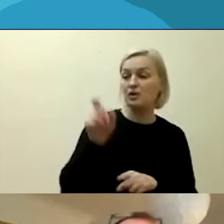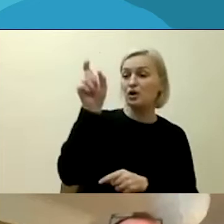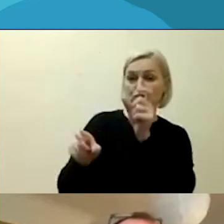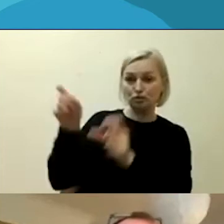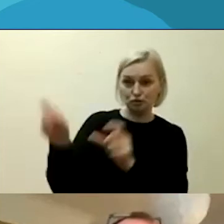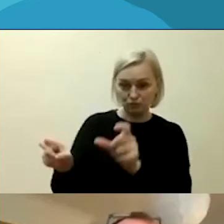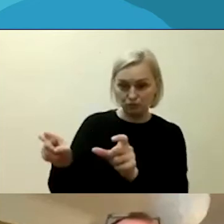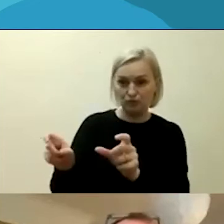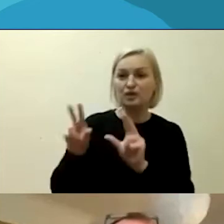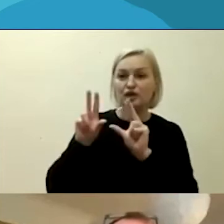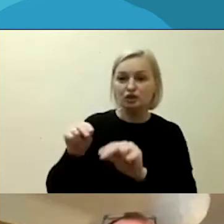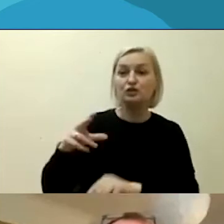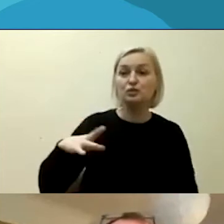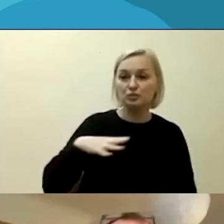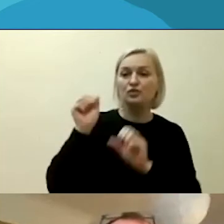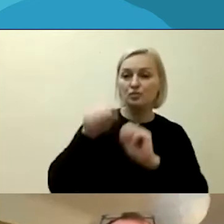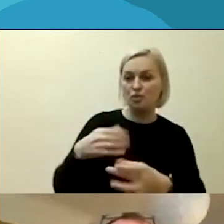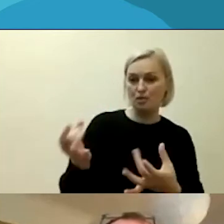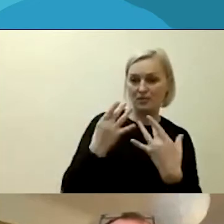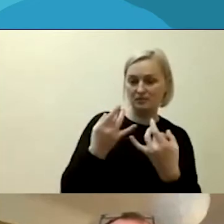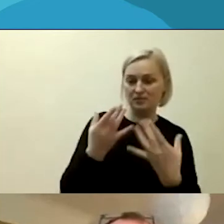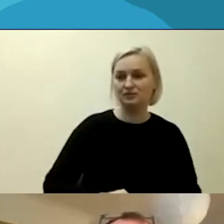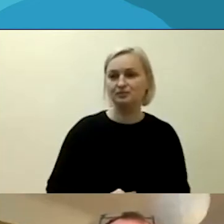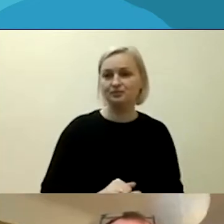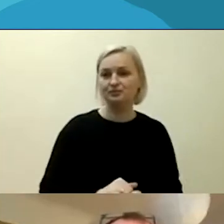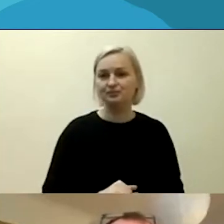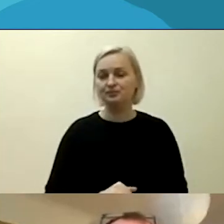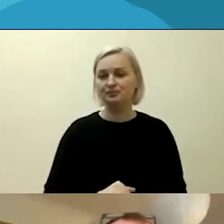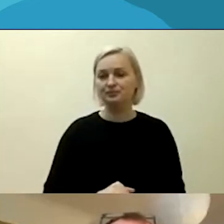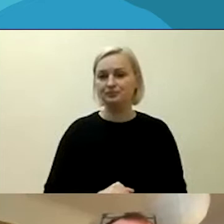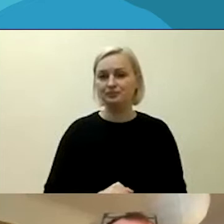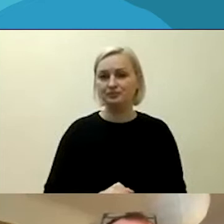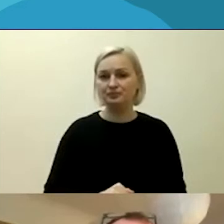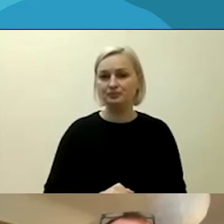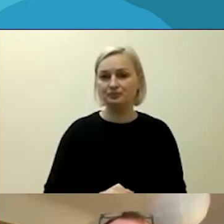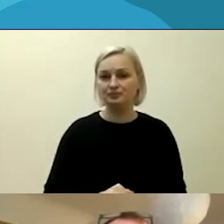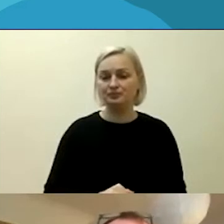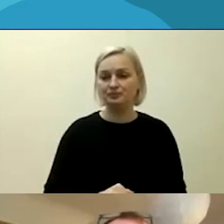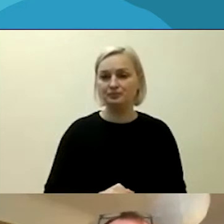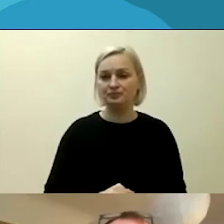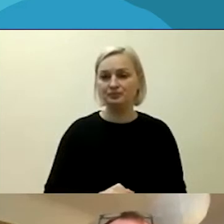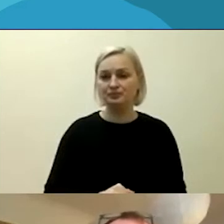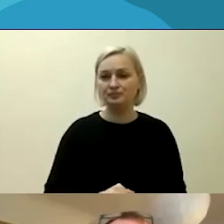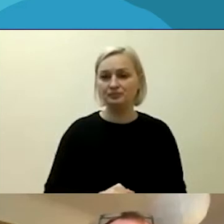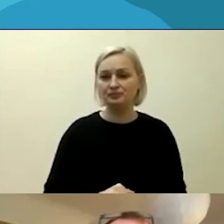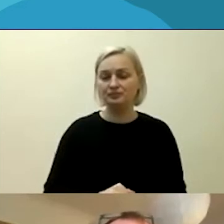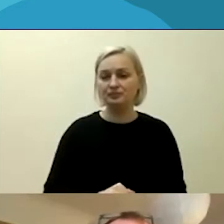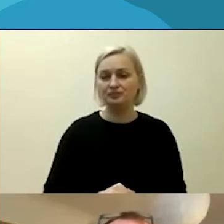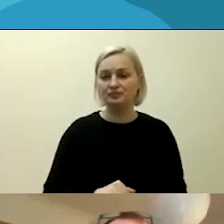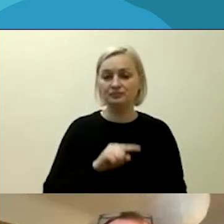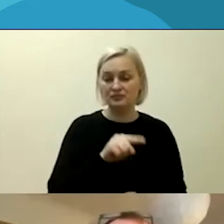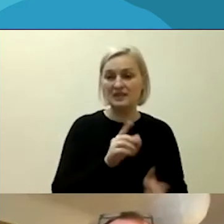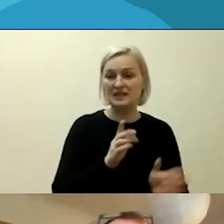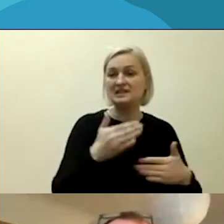also gives a role to allies from the majority community to show solidarity. And we hope that this would bring